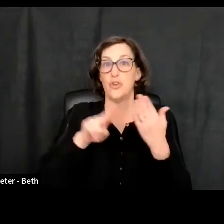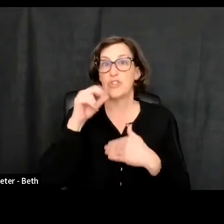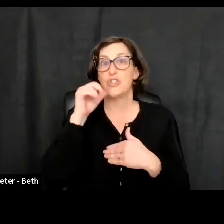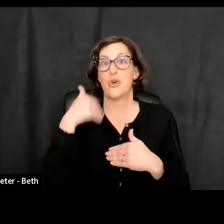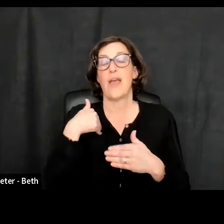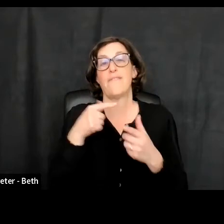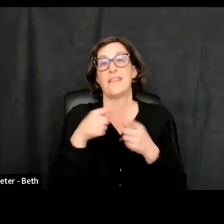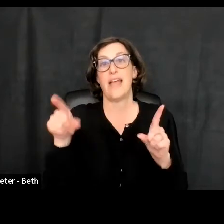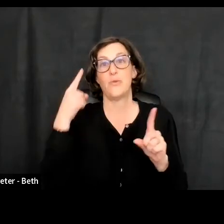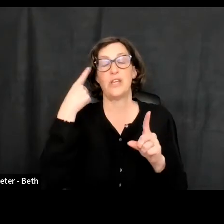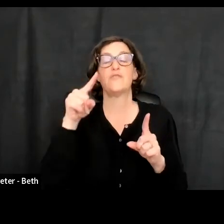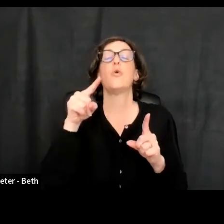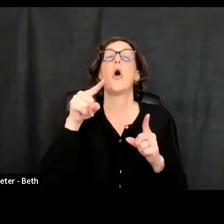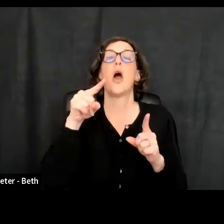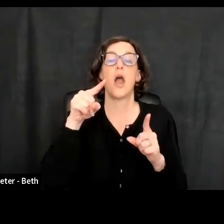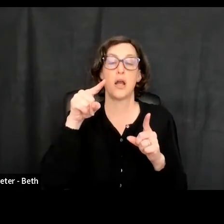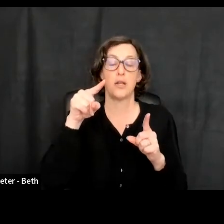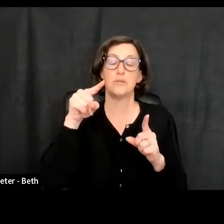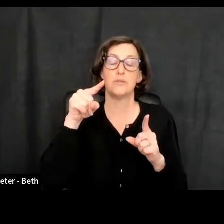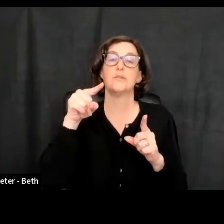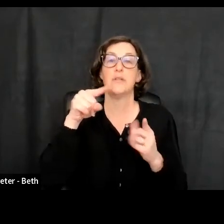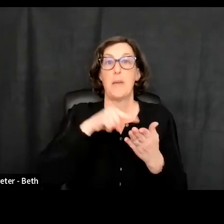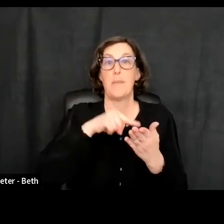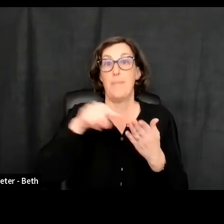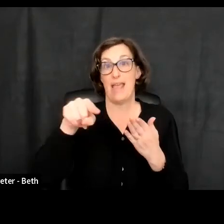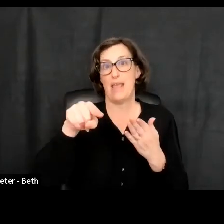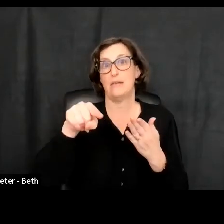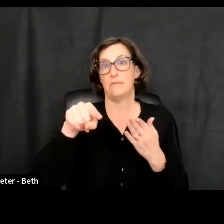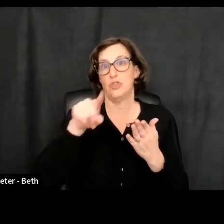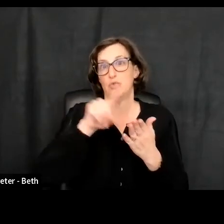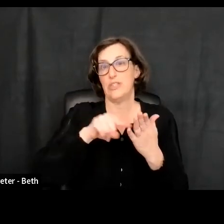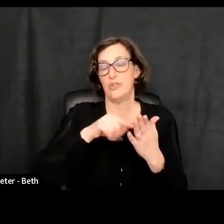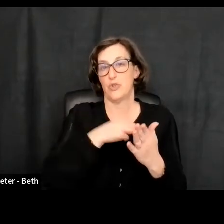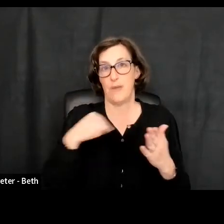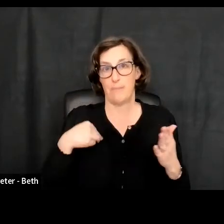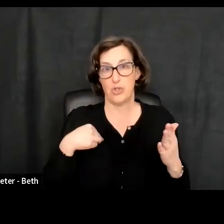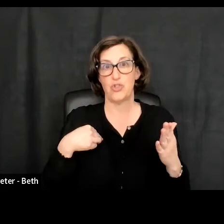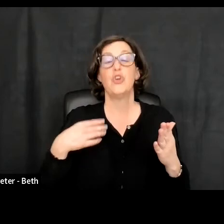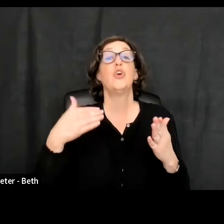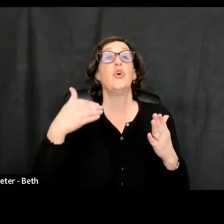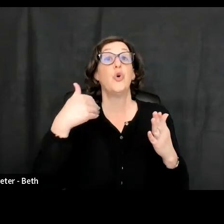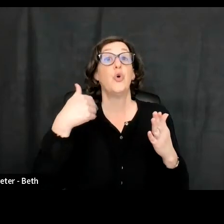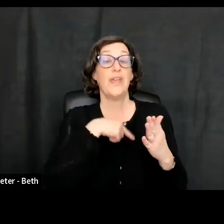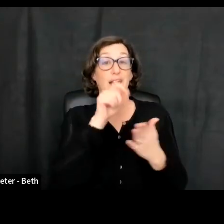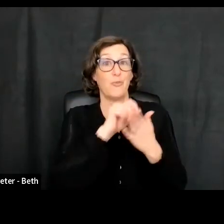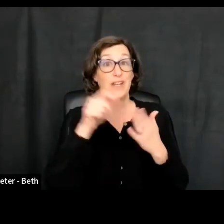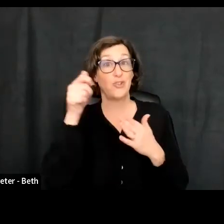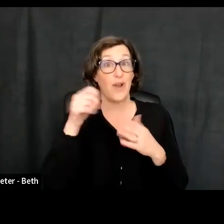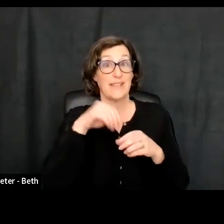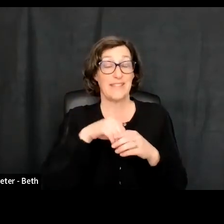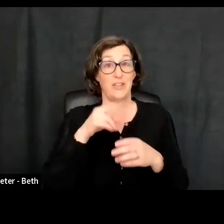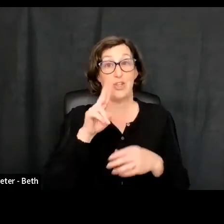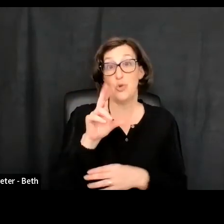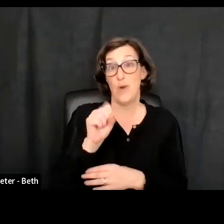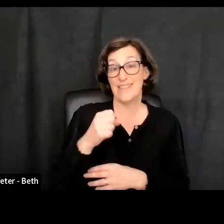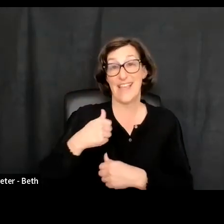So please message if you want to talk through that. We haven't written grants in the US. We've written them in Canada, but if there are folks from